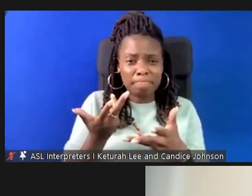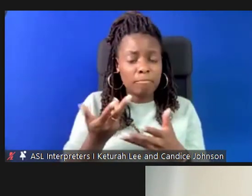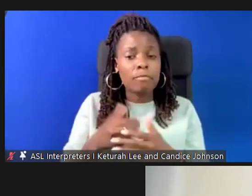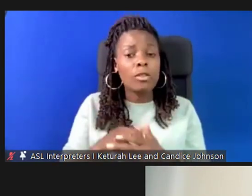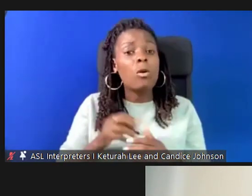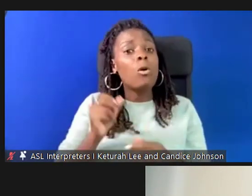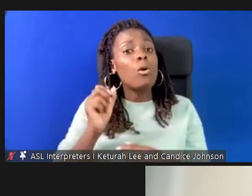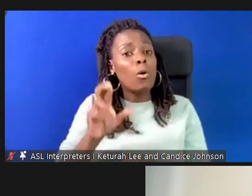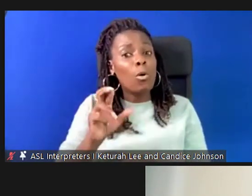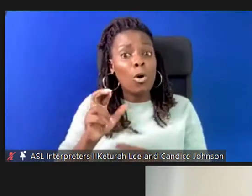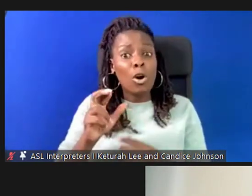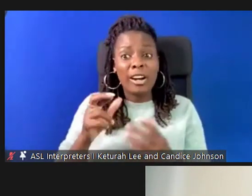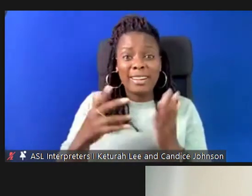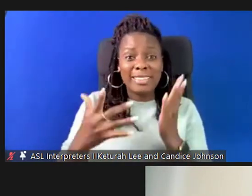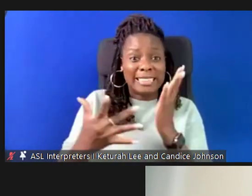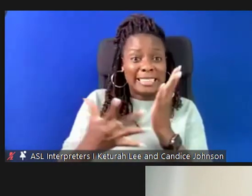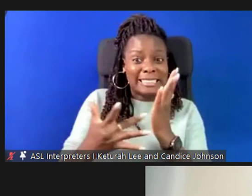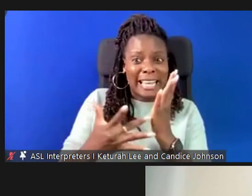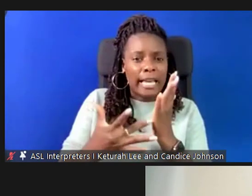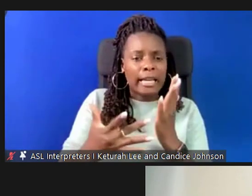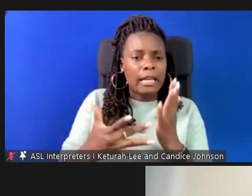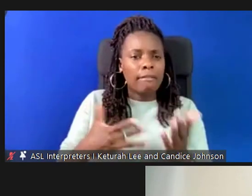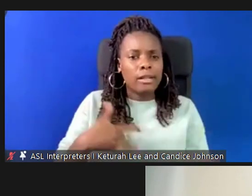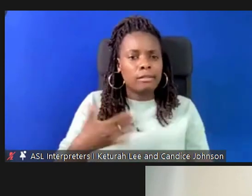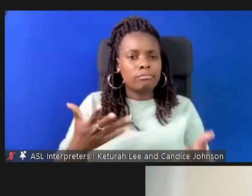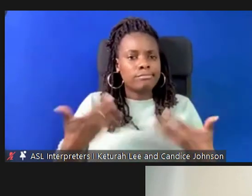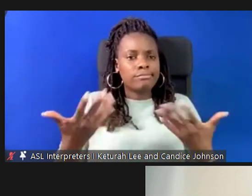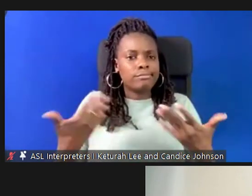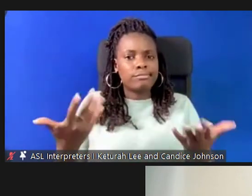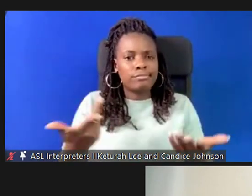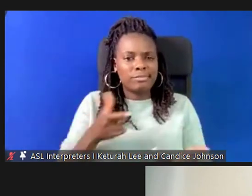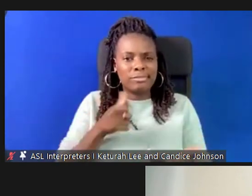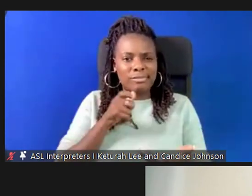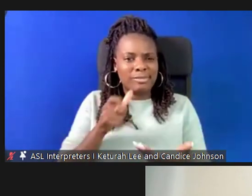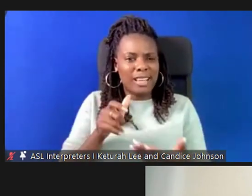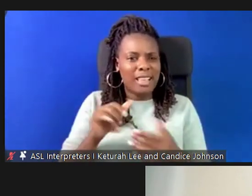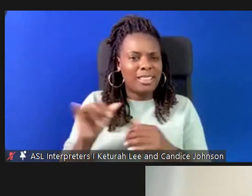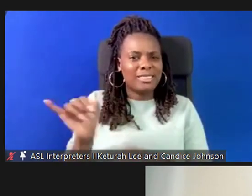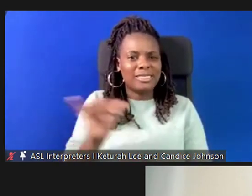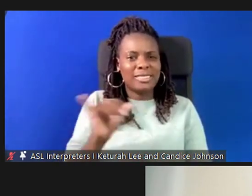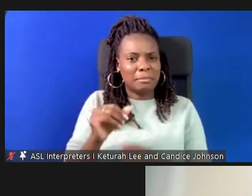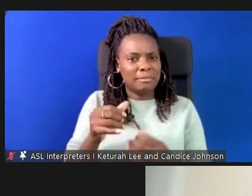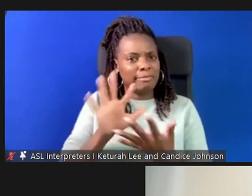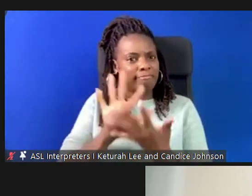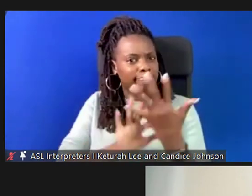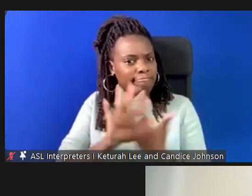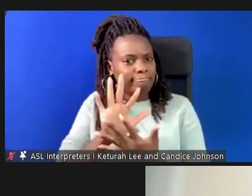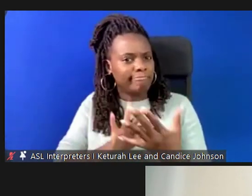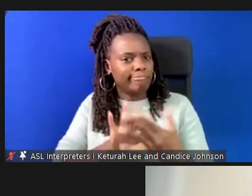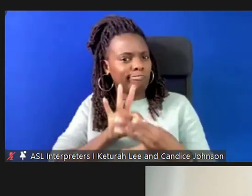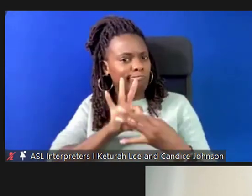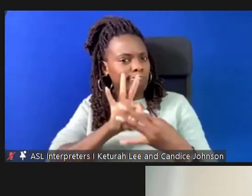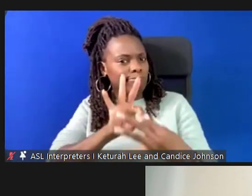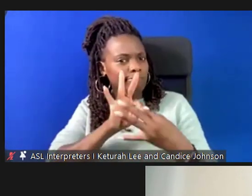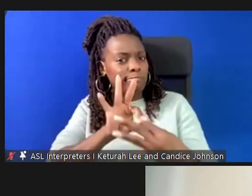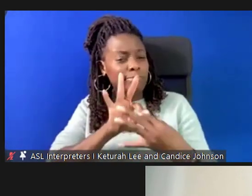interactions are just not an adequate substitute for in-person human interaction, especially at this stage in the pandemic where we're more than a